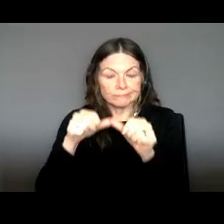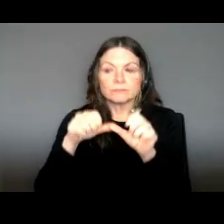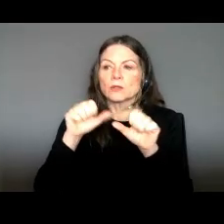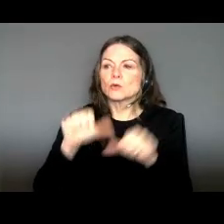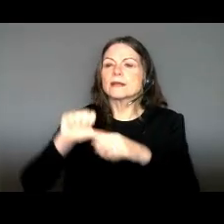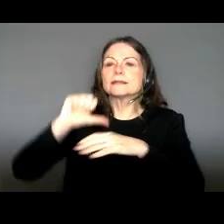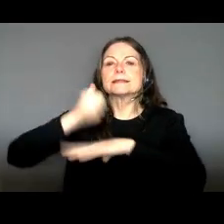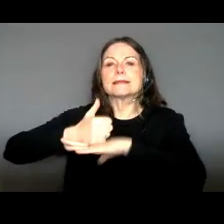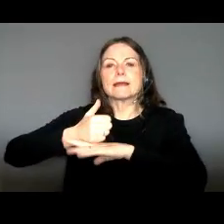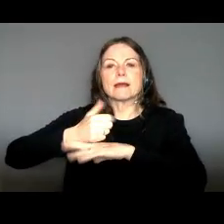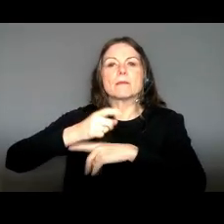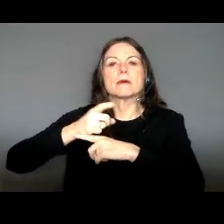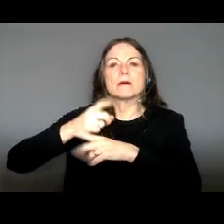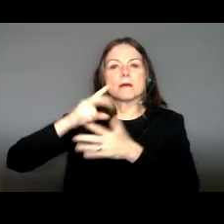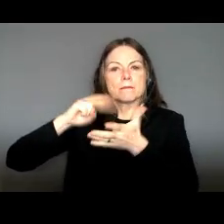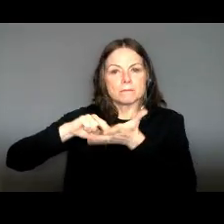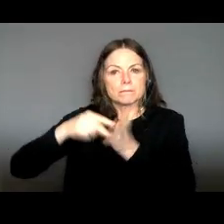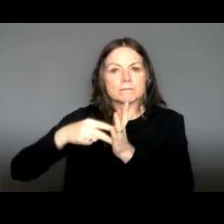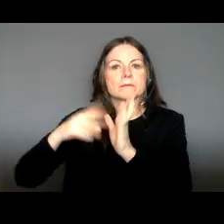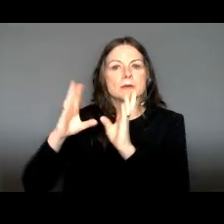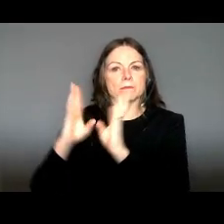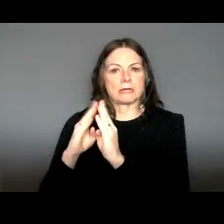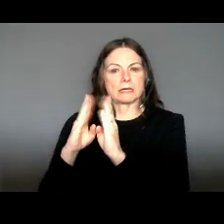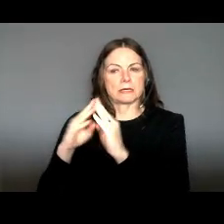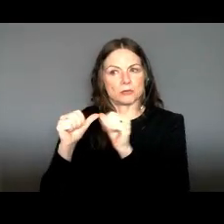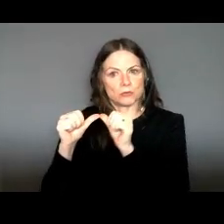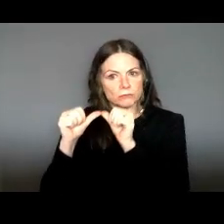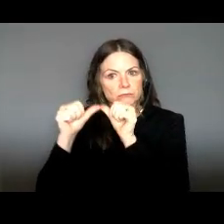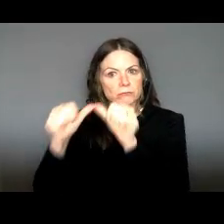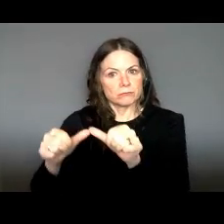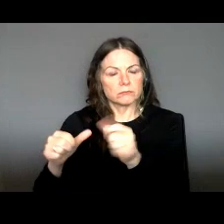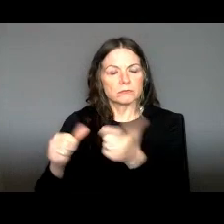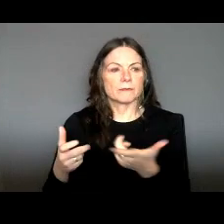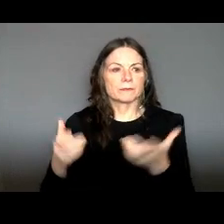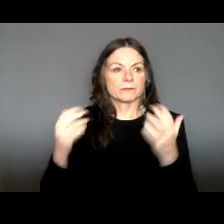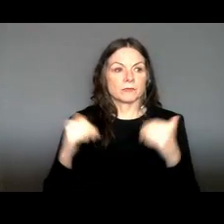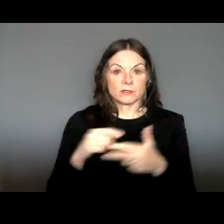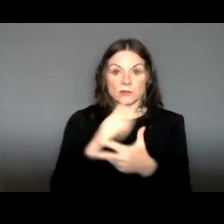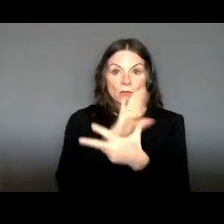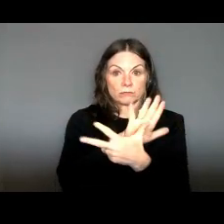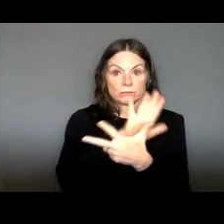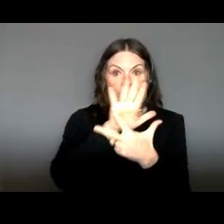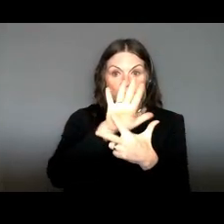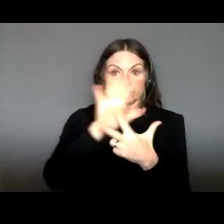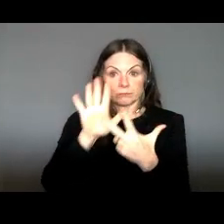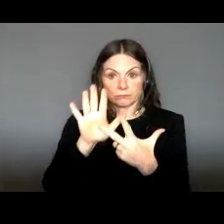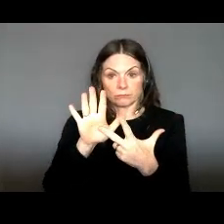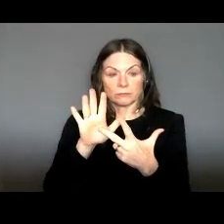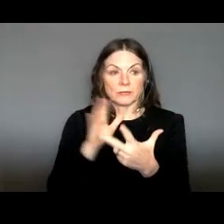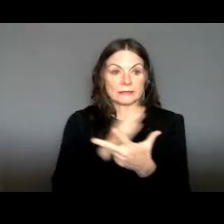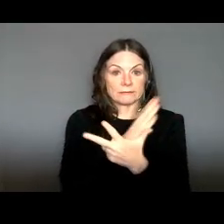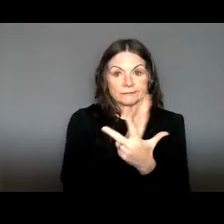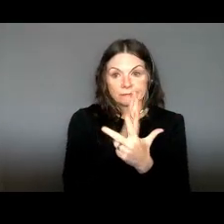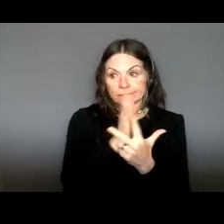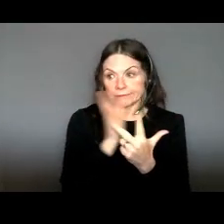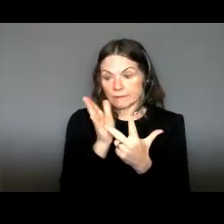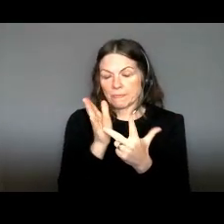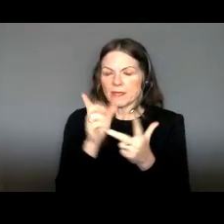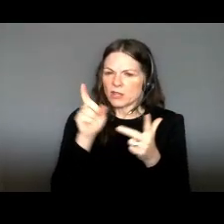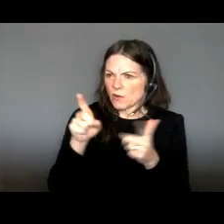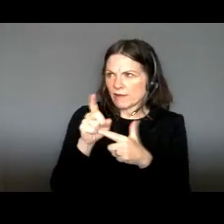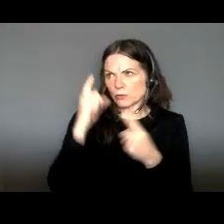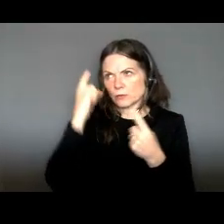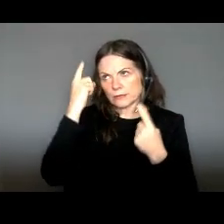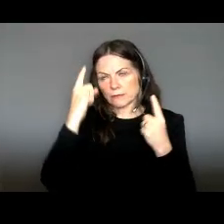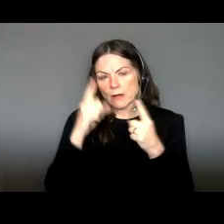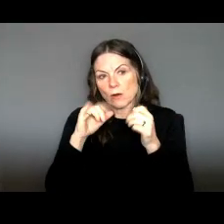to continue the conversation again. So for all of this, 3 passes, you have to really reflect on how